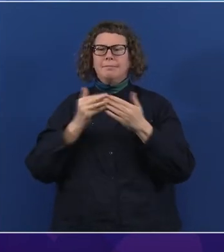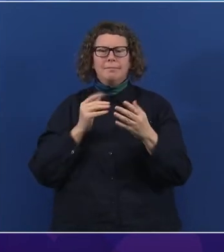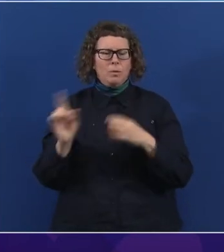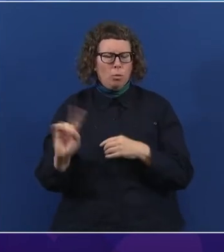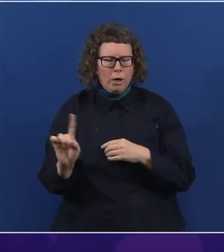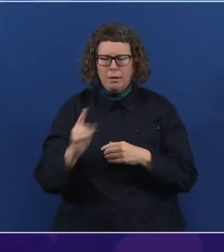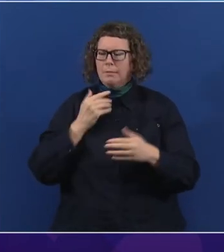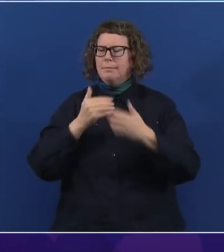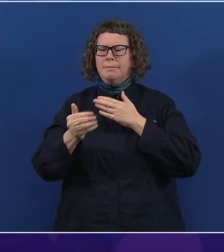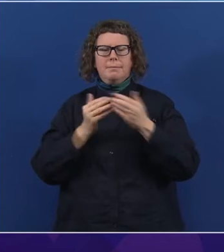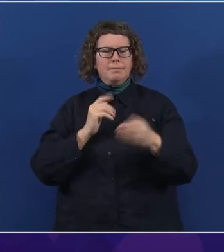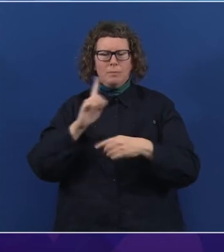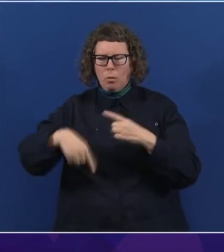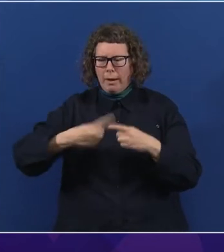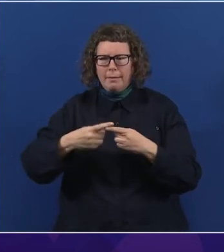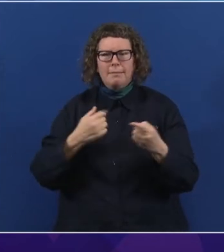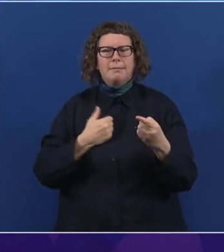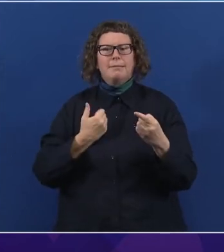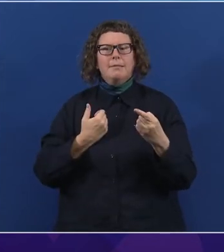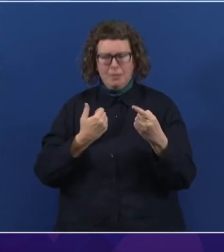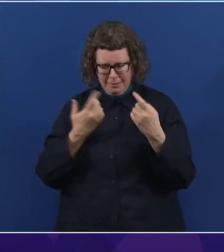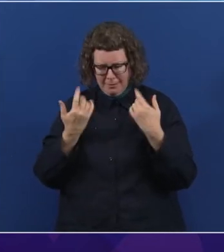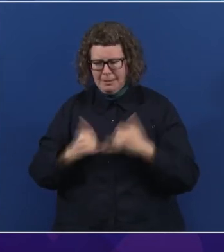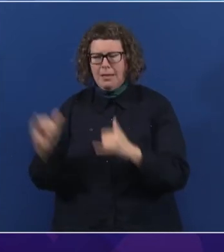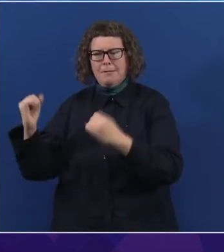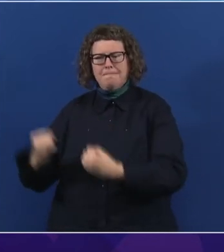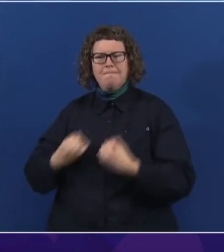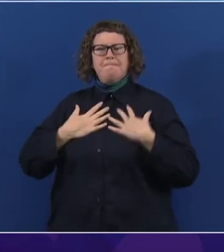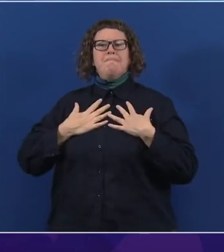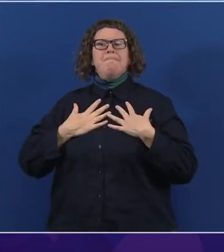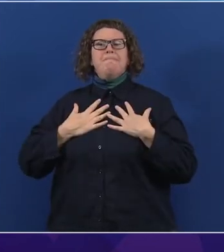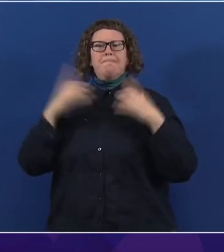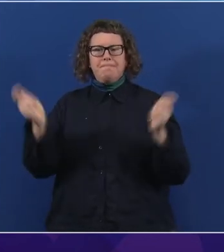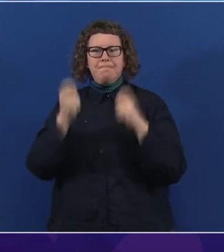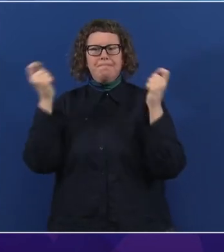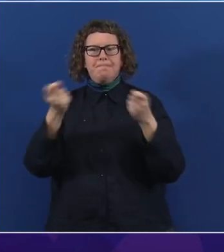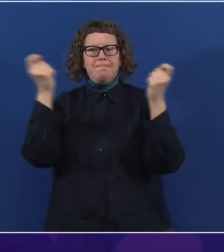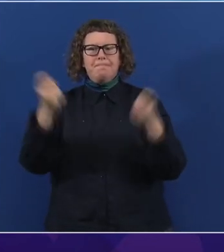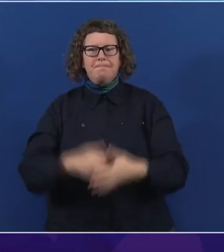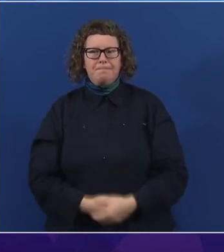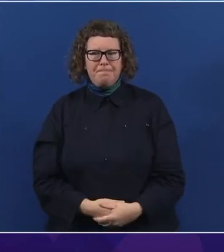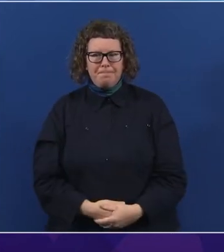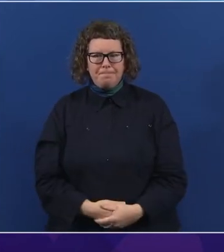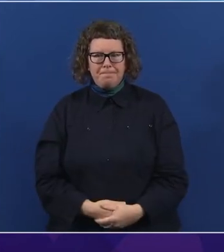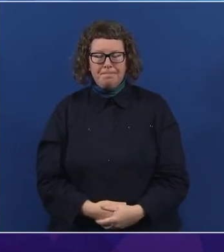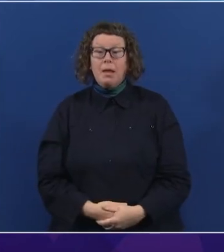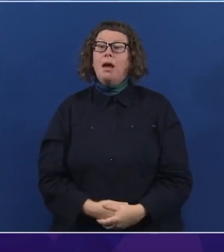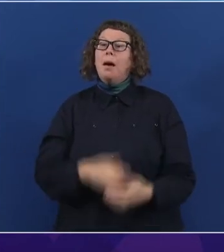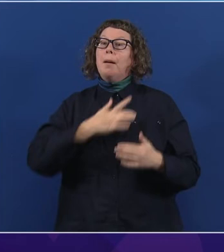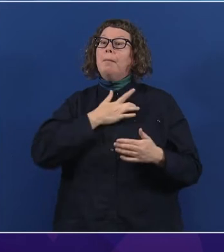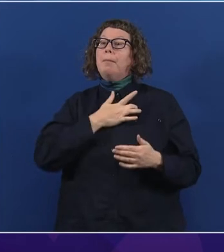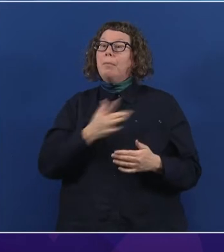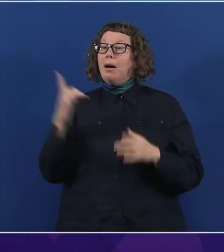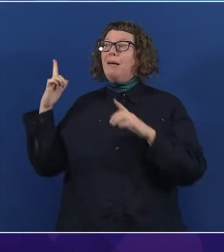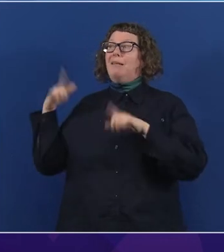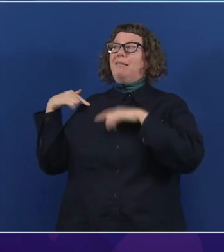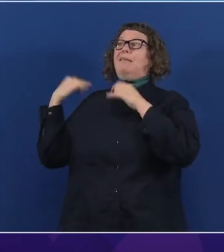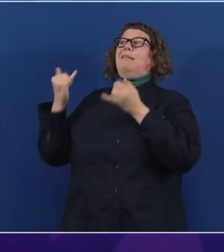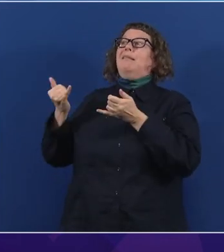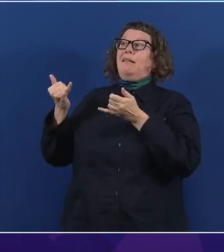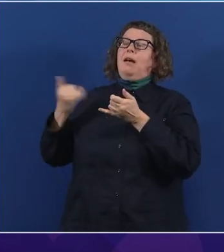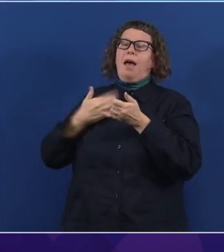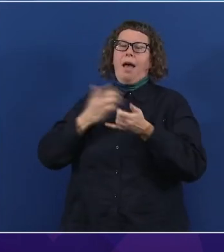can transcend time and space and create such a sense of value and importance. Now, typically at this point in the